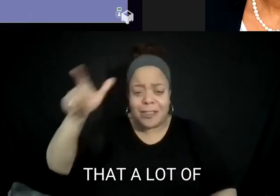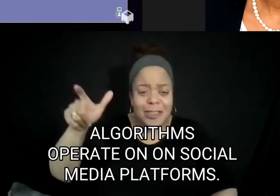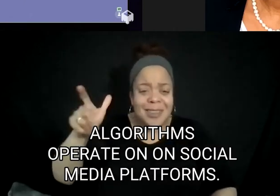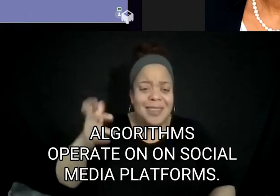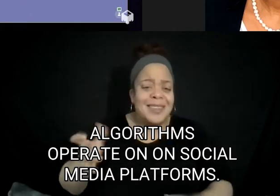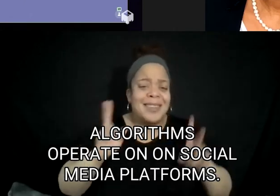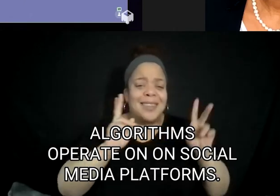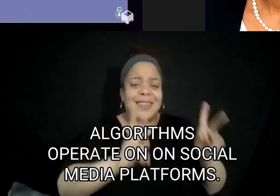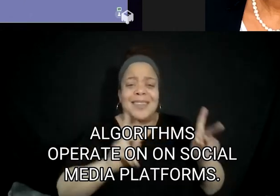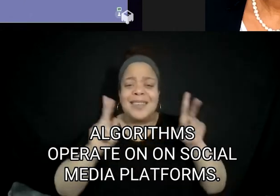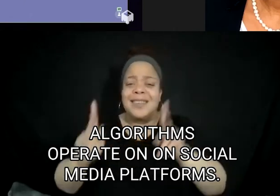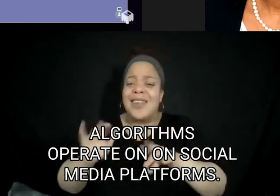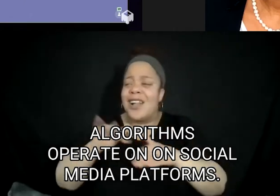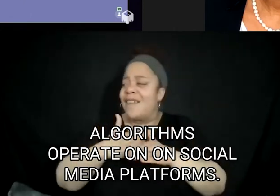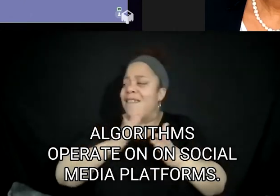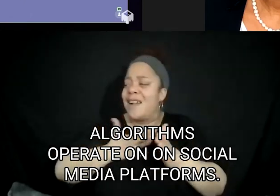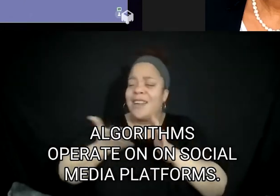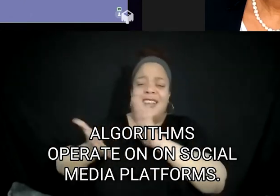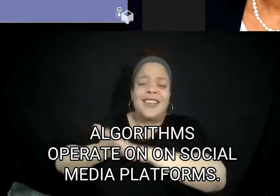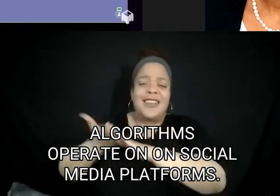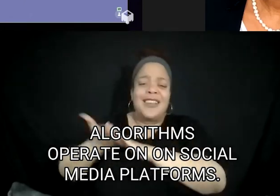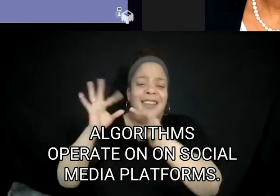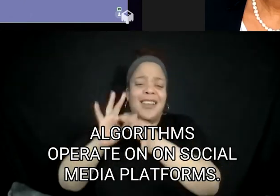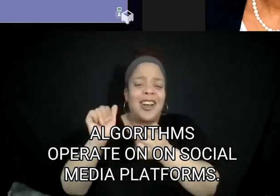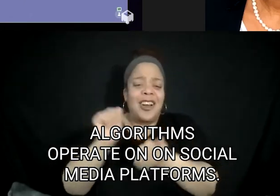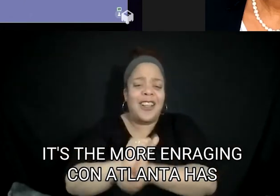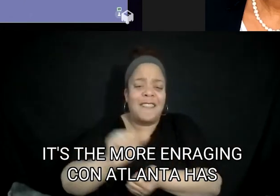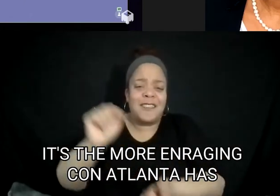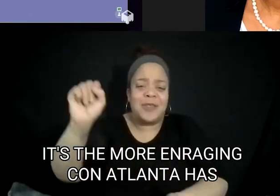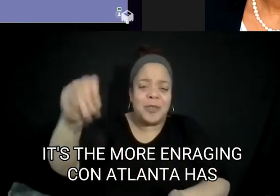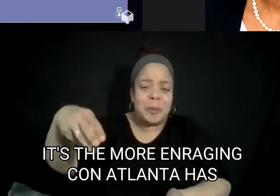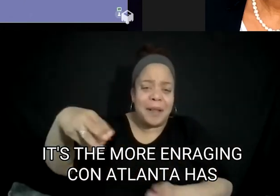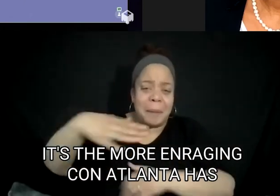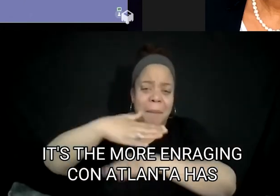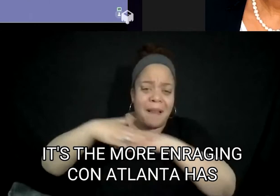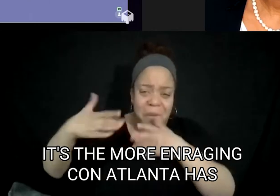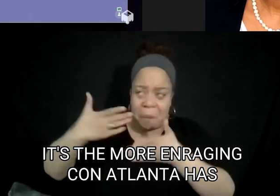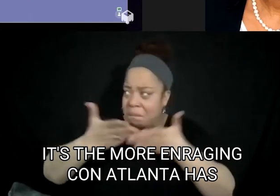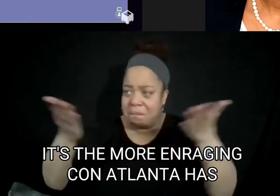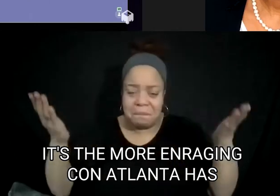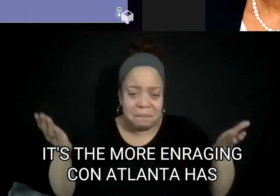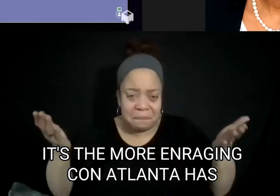higher engagement. And cutting production costs, you know, doing stuff